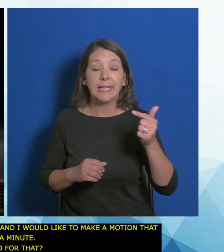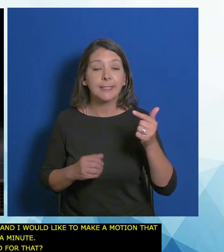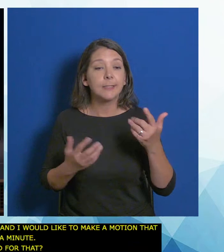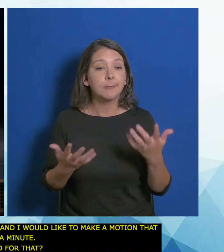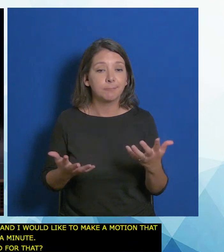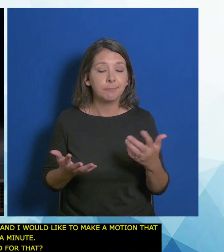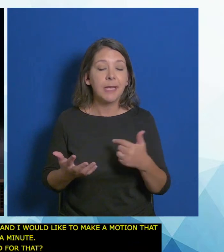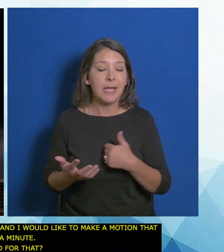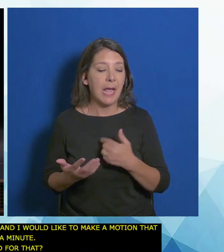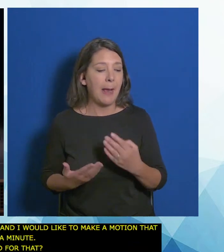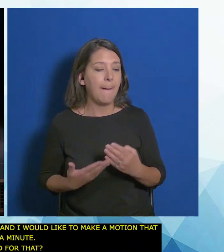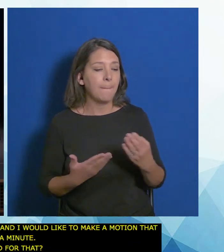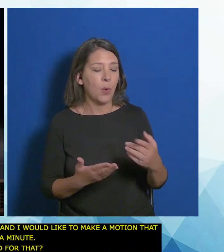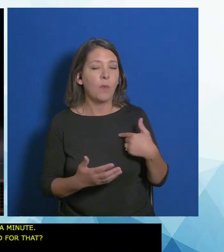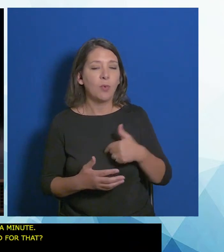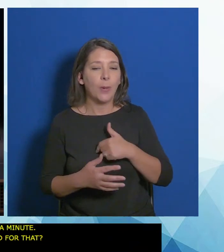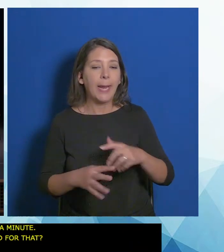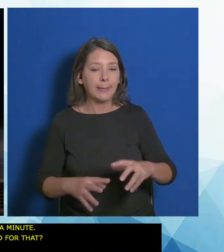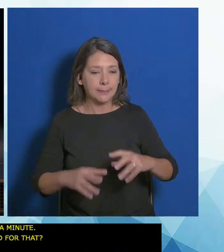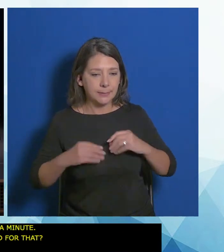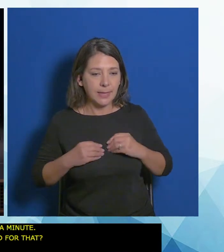I move that we accept the consent agenda.